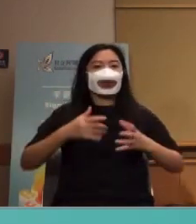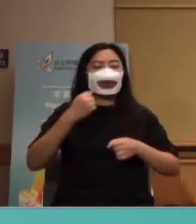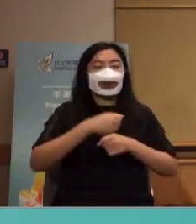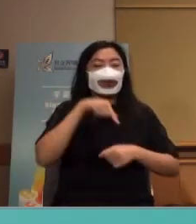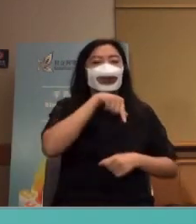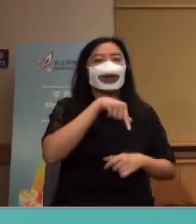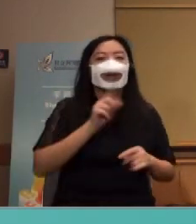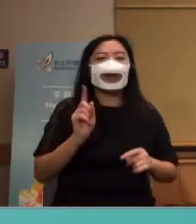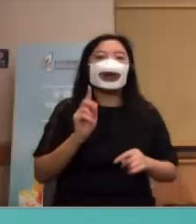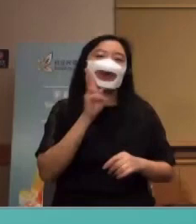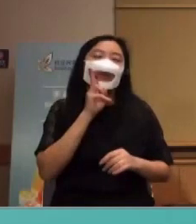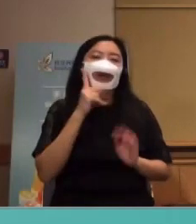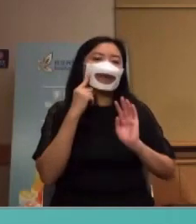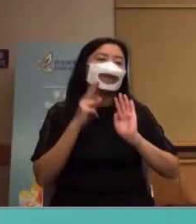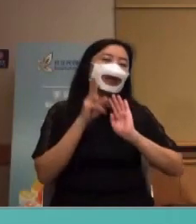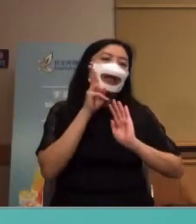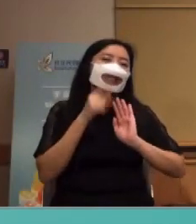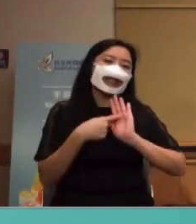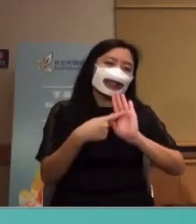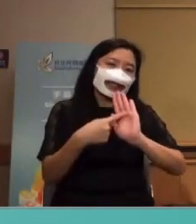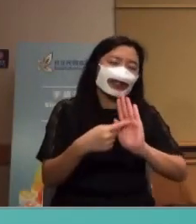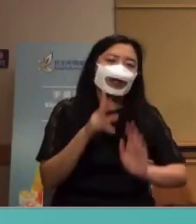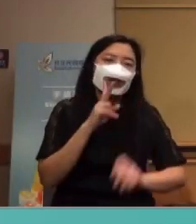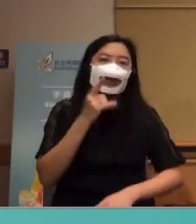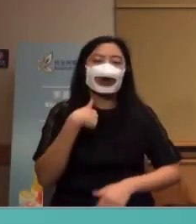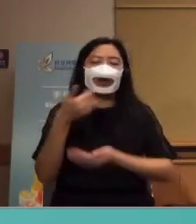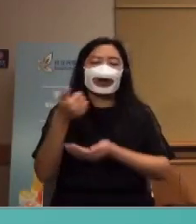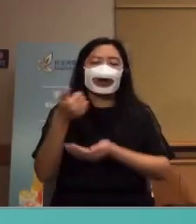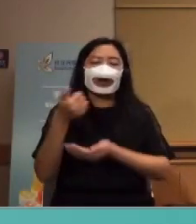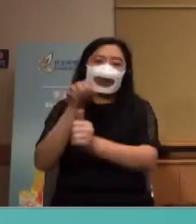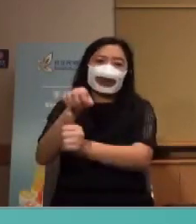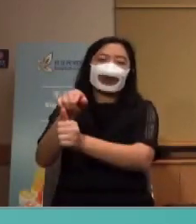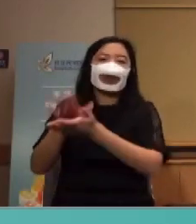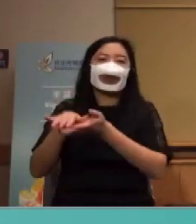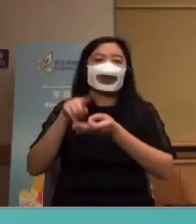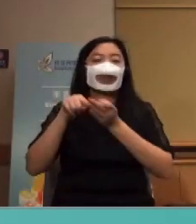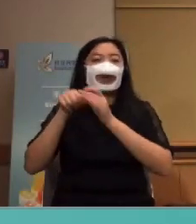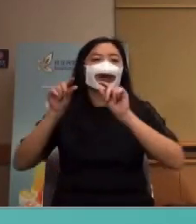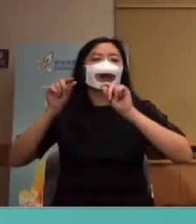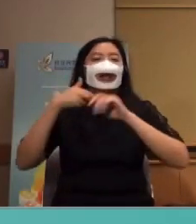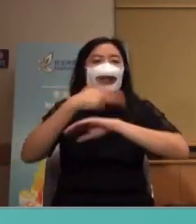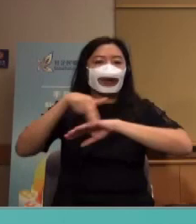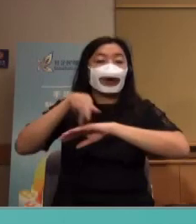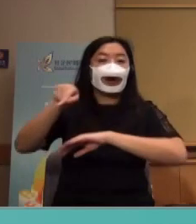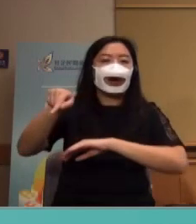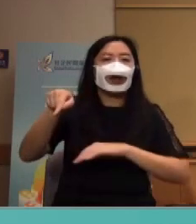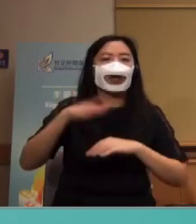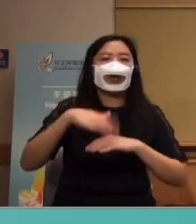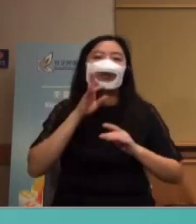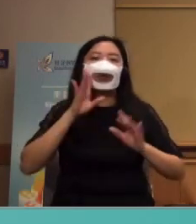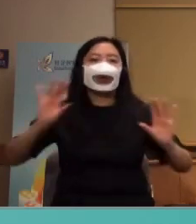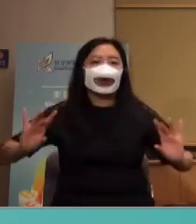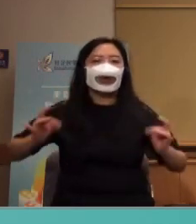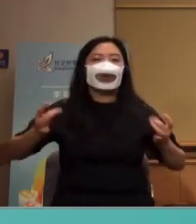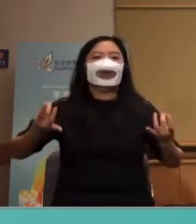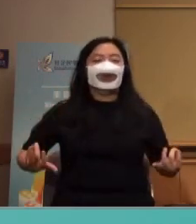one of our advisors, he's doing this project called Yoga Pass. So they start off just having people to doing yoga and sharing like thoughts about